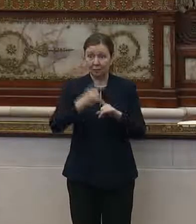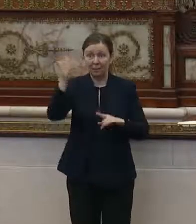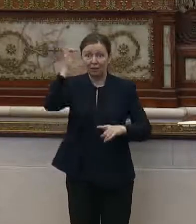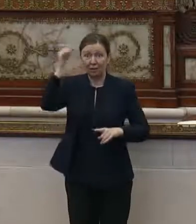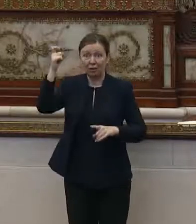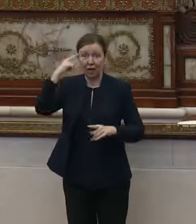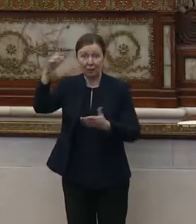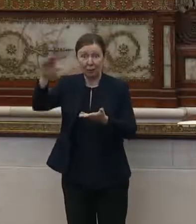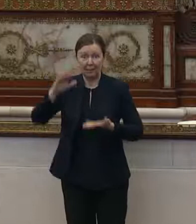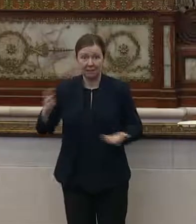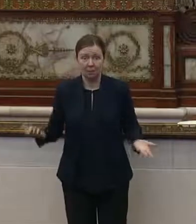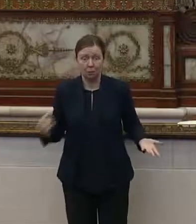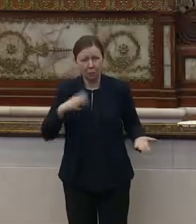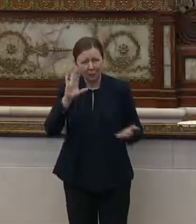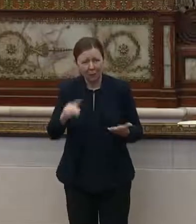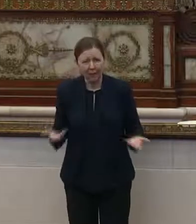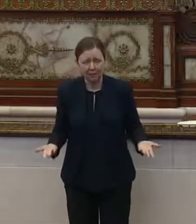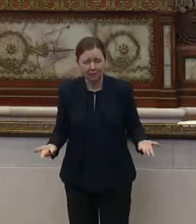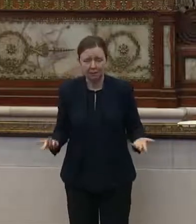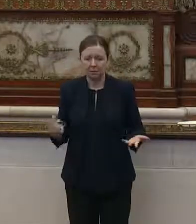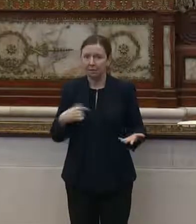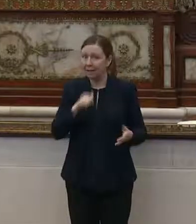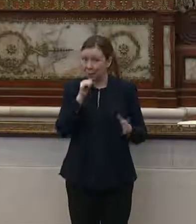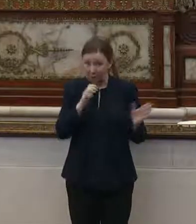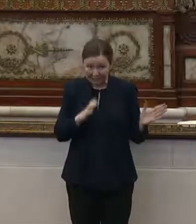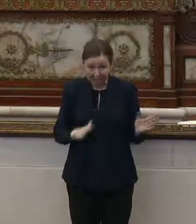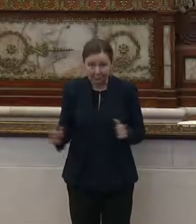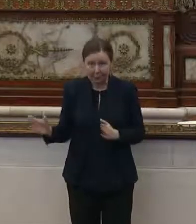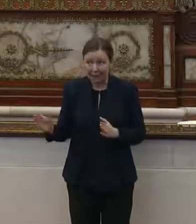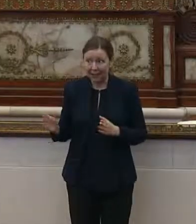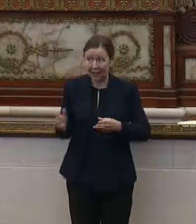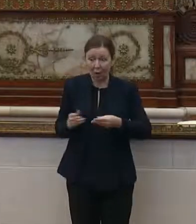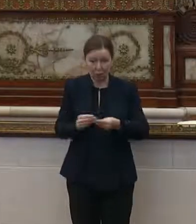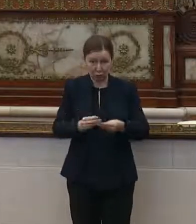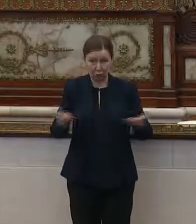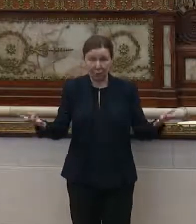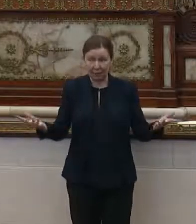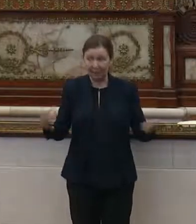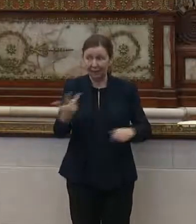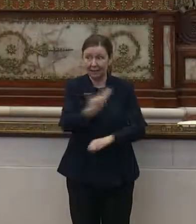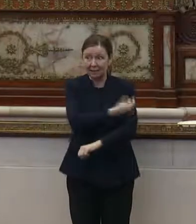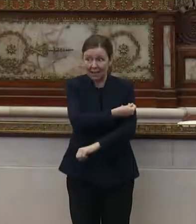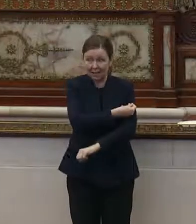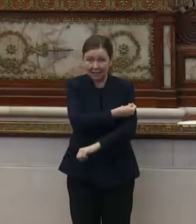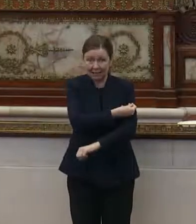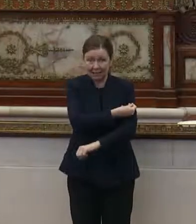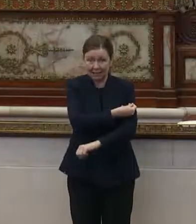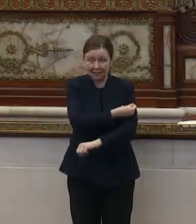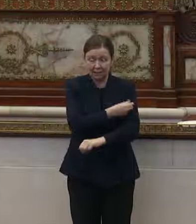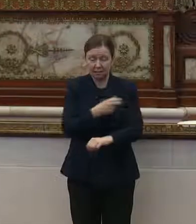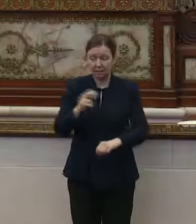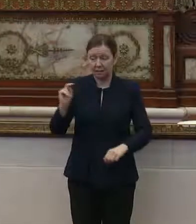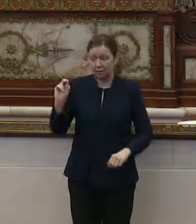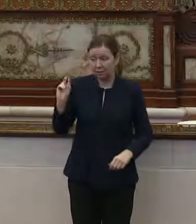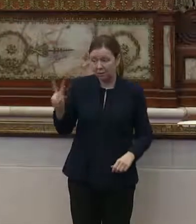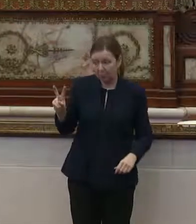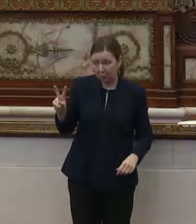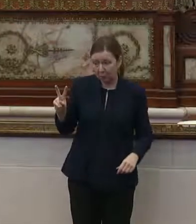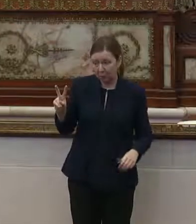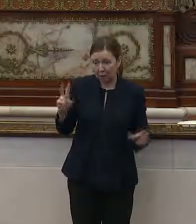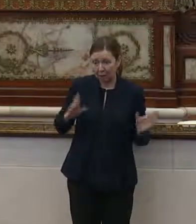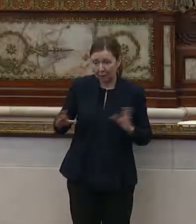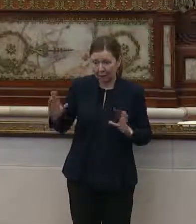government, and that we did not plan on distributing the vaccines in November and